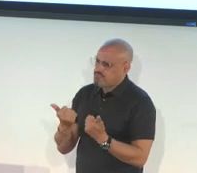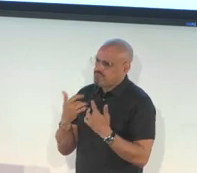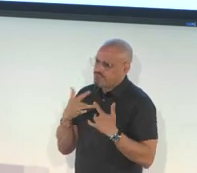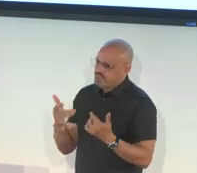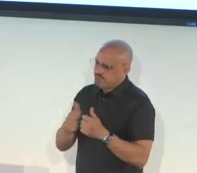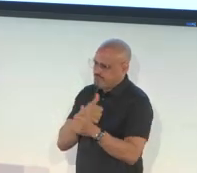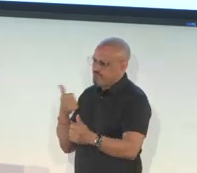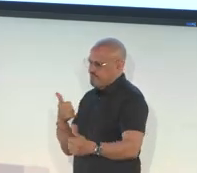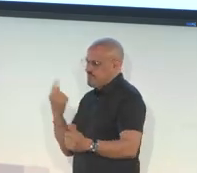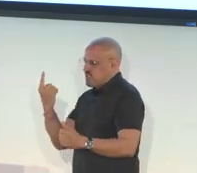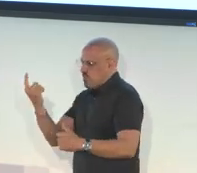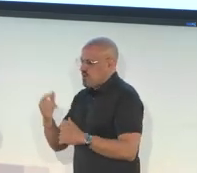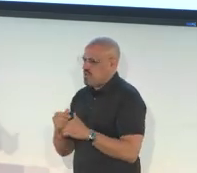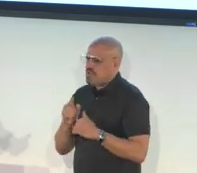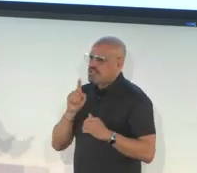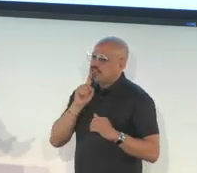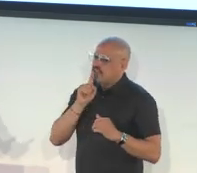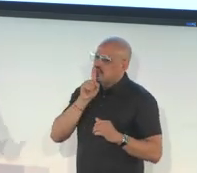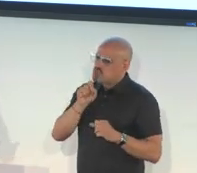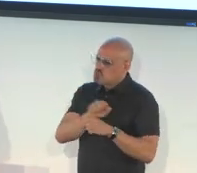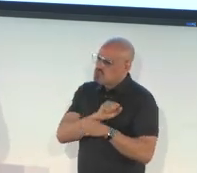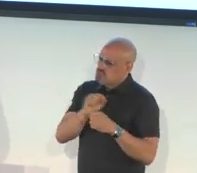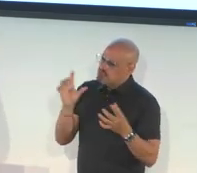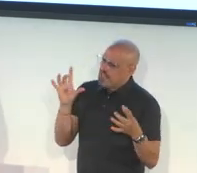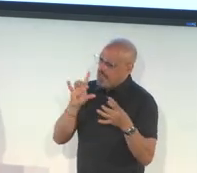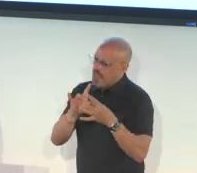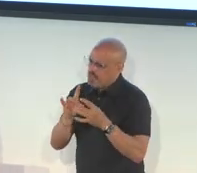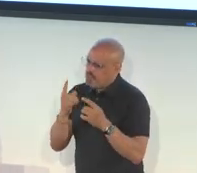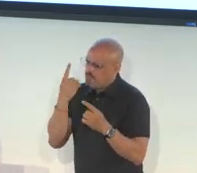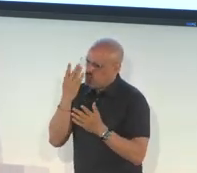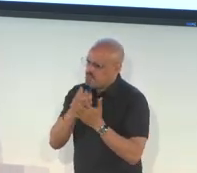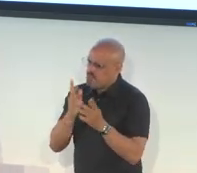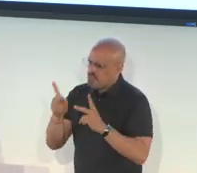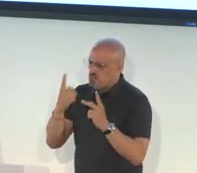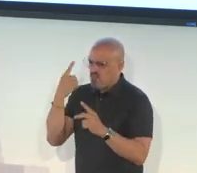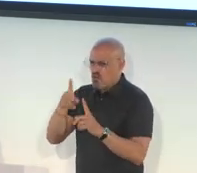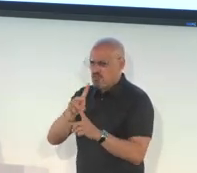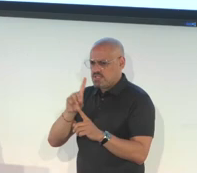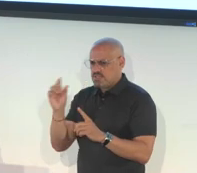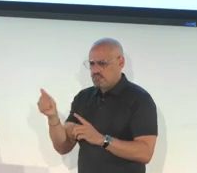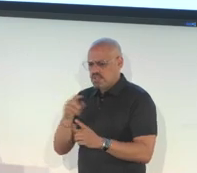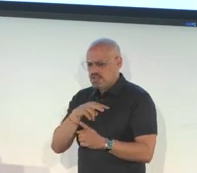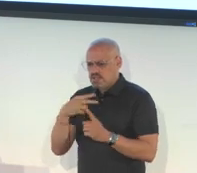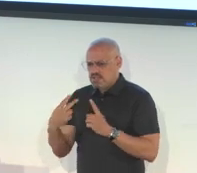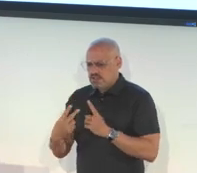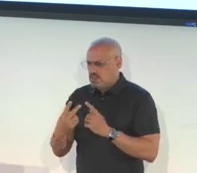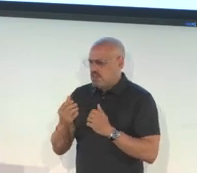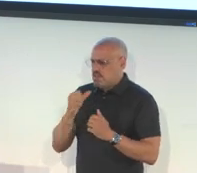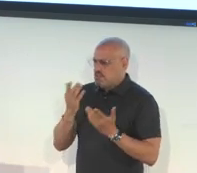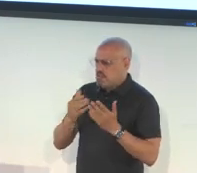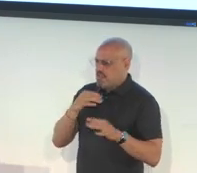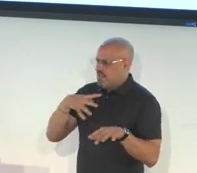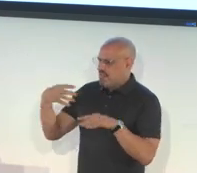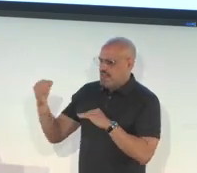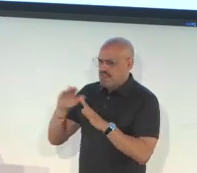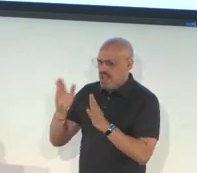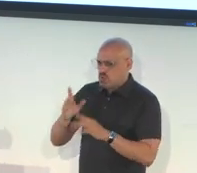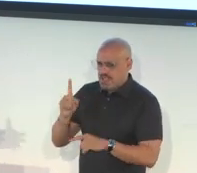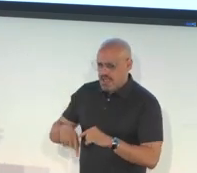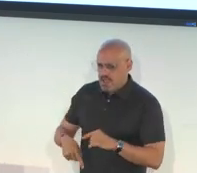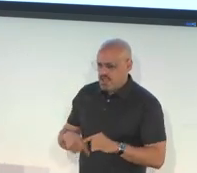also that could be incredibly connecting for some people who, from an accessibility point of view, might not be able to leave the house as much. People